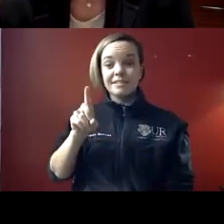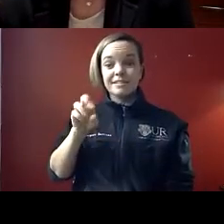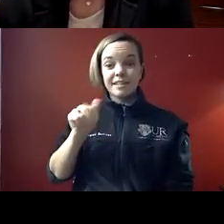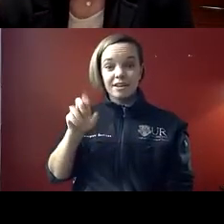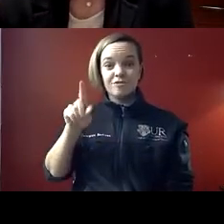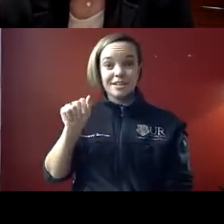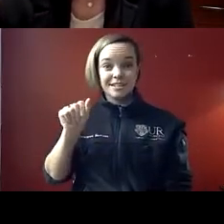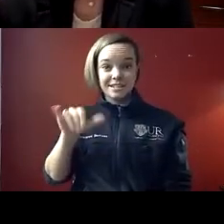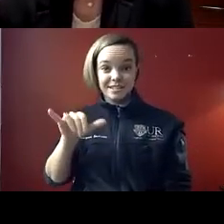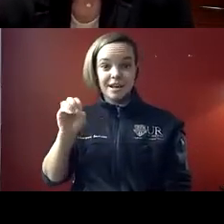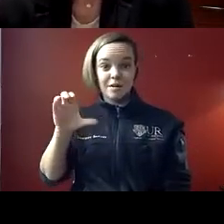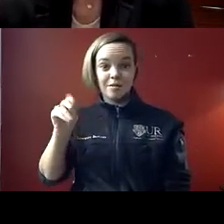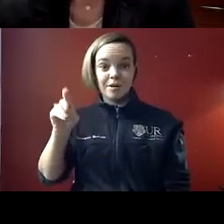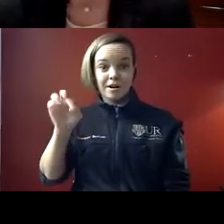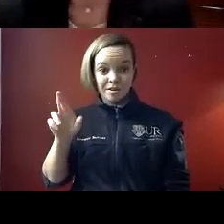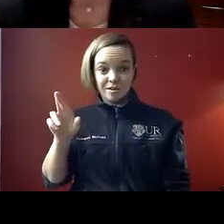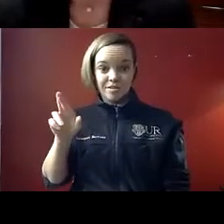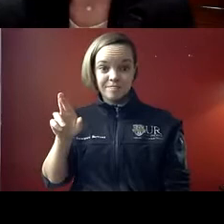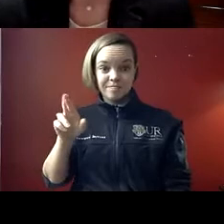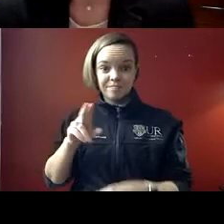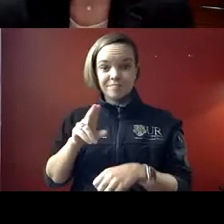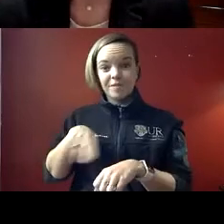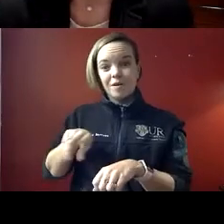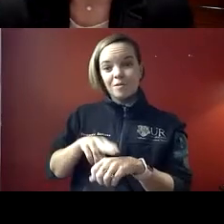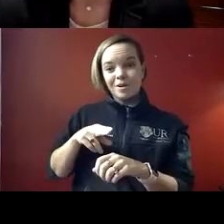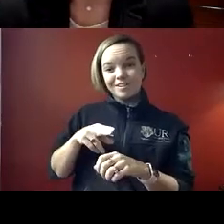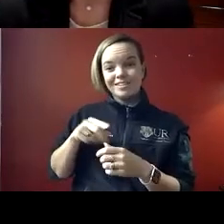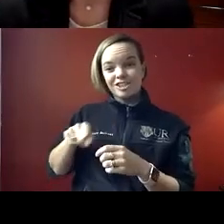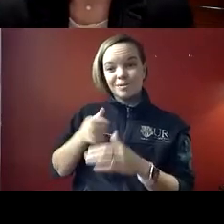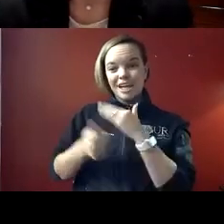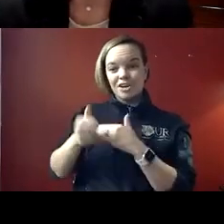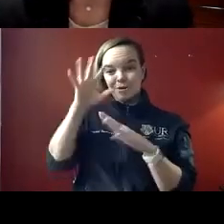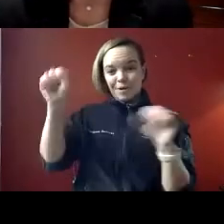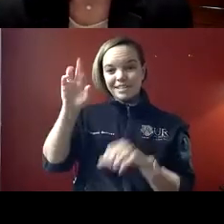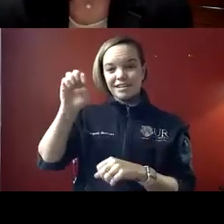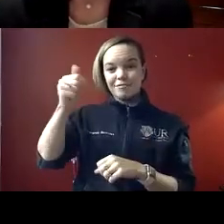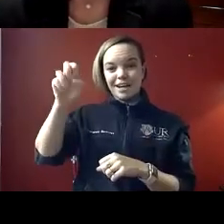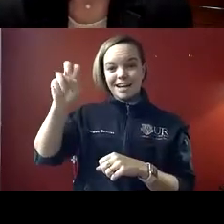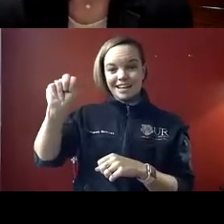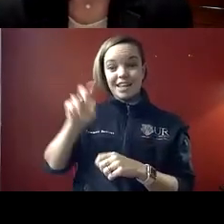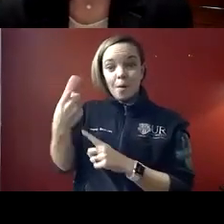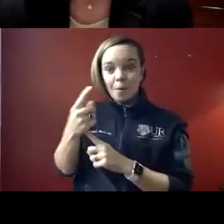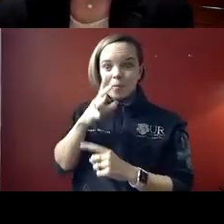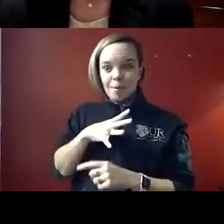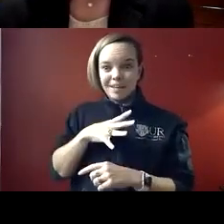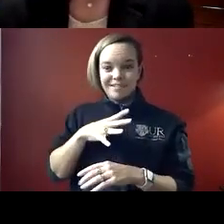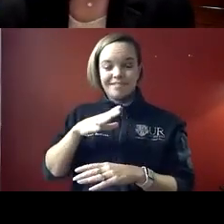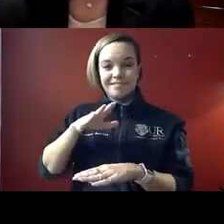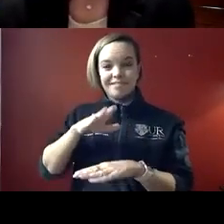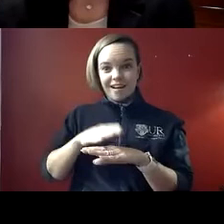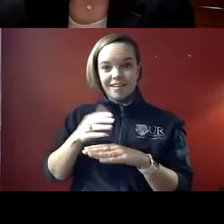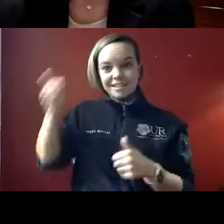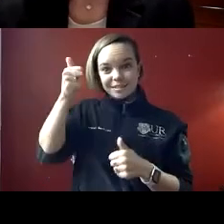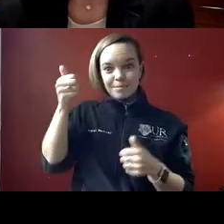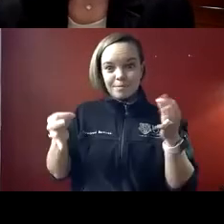time, of course, was a Reagan appointee, but she was the only woman on the Supreme Court. And what